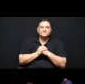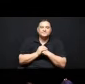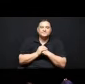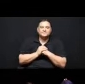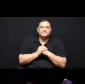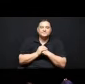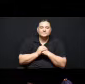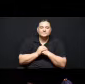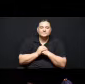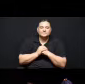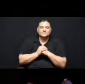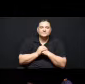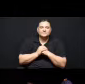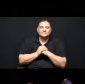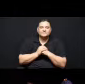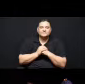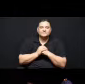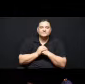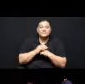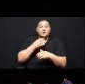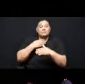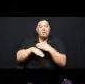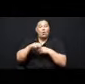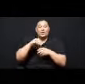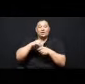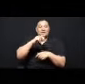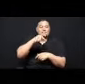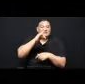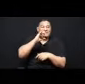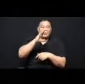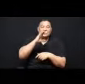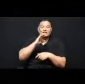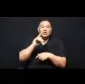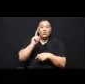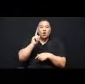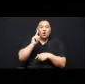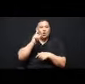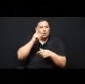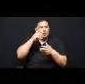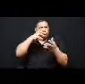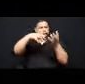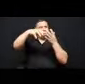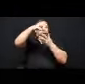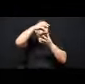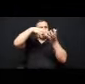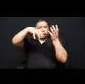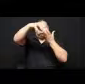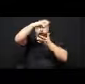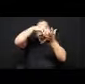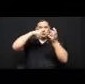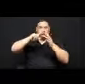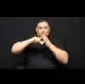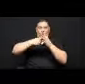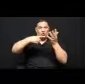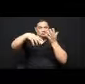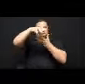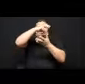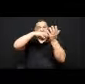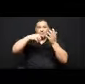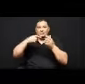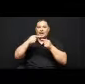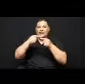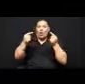Born in the Pacific, where atmosphere starts to spin counterclockwise, sucking up water as it